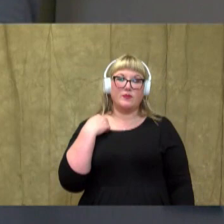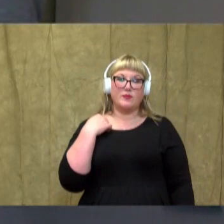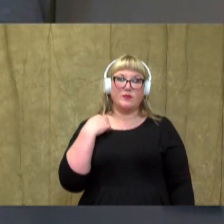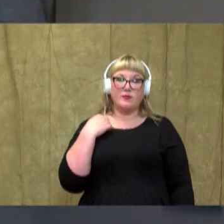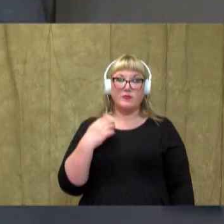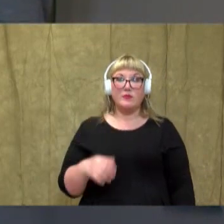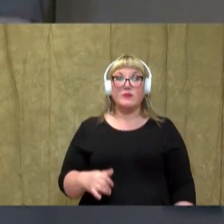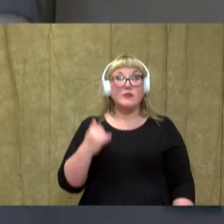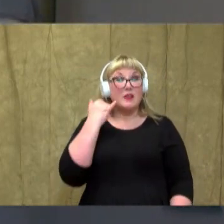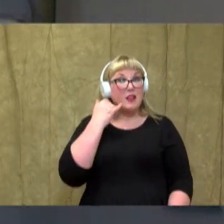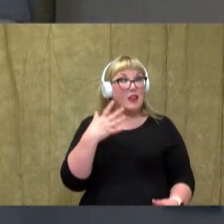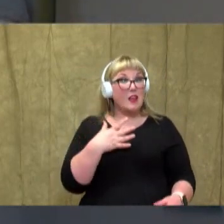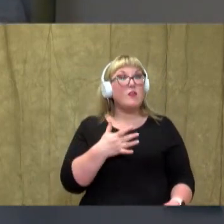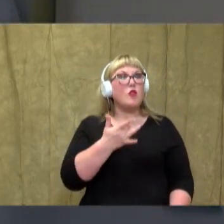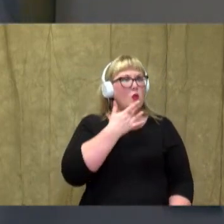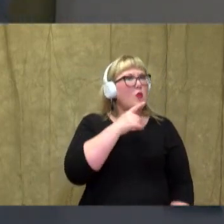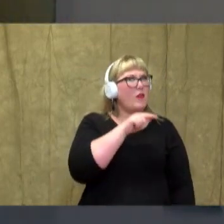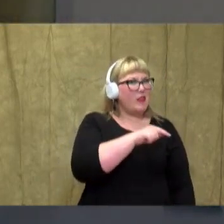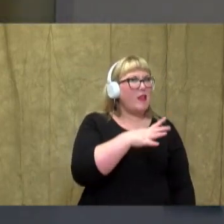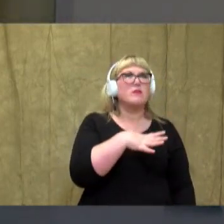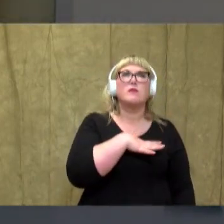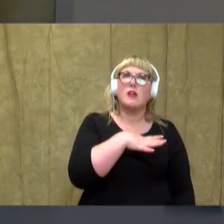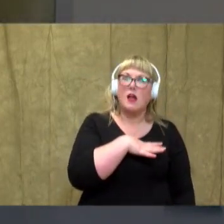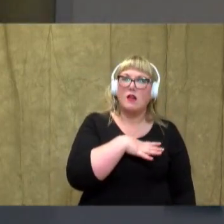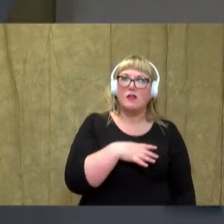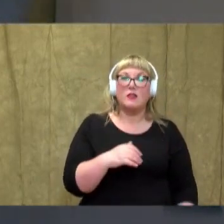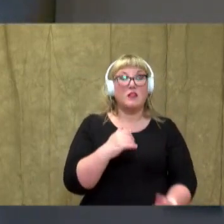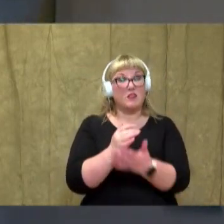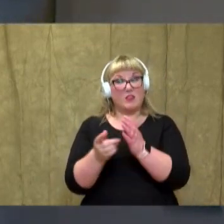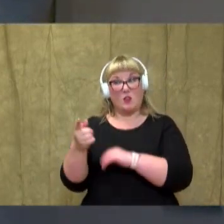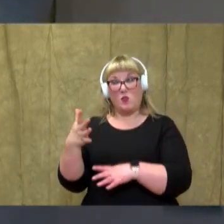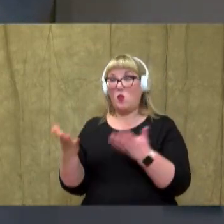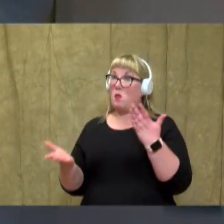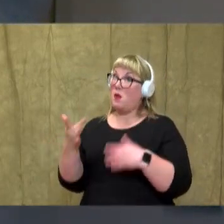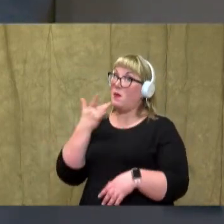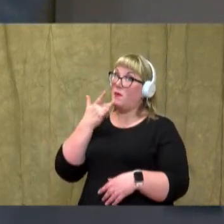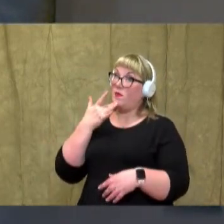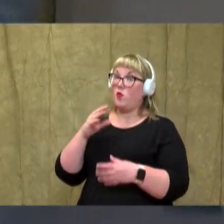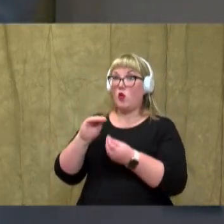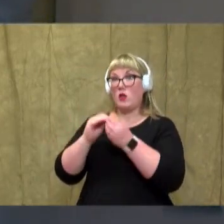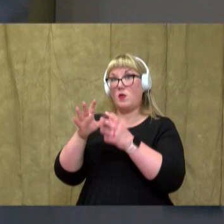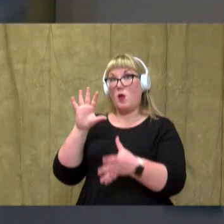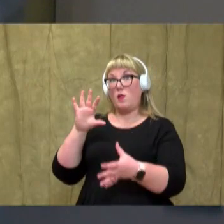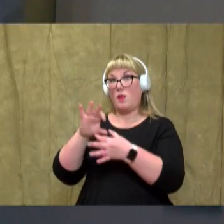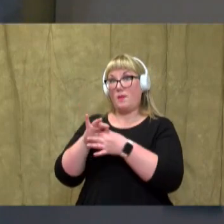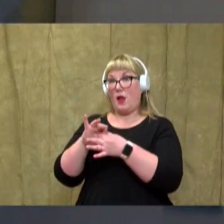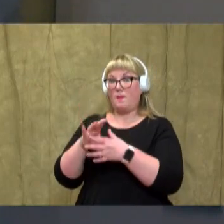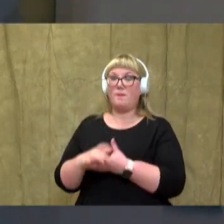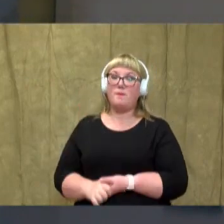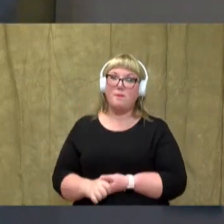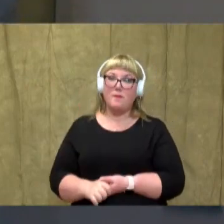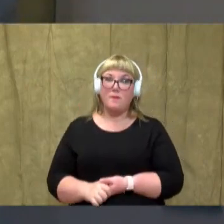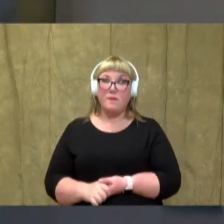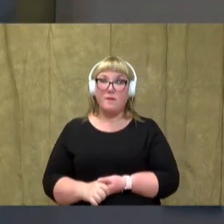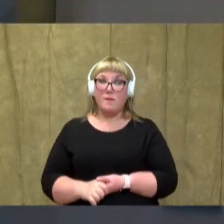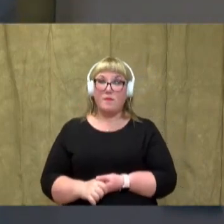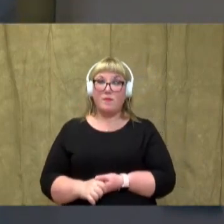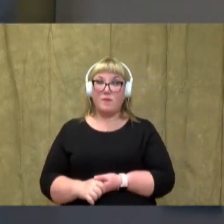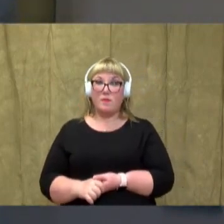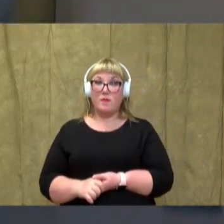If you like that way, stick with that way. But some of you might like a number bond. I'm going to put the